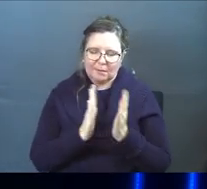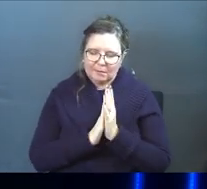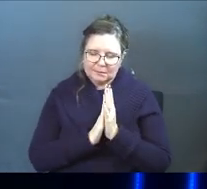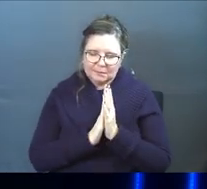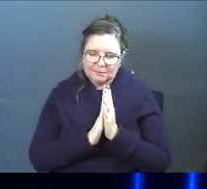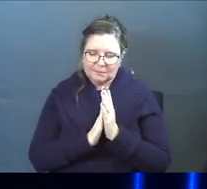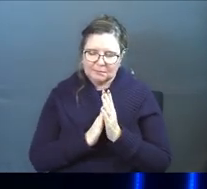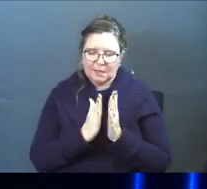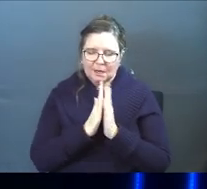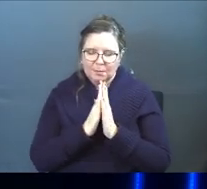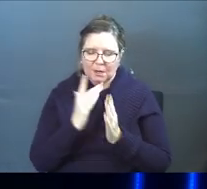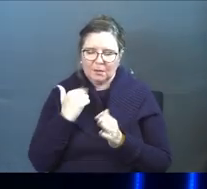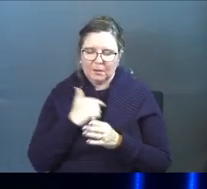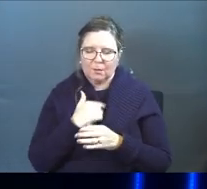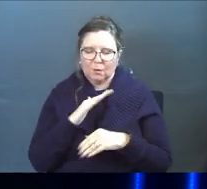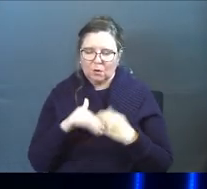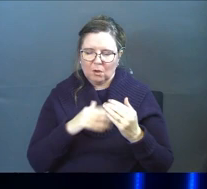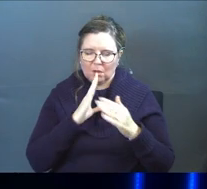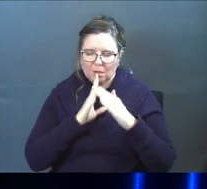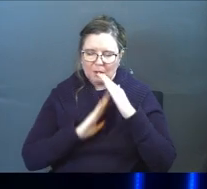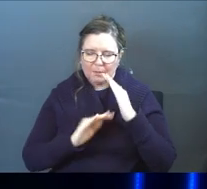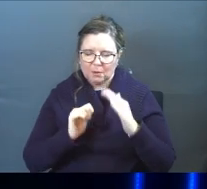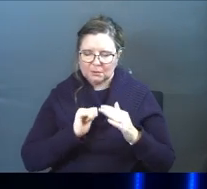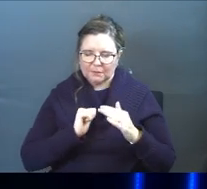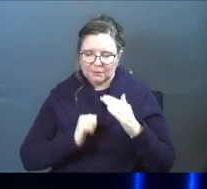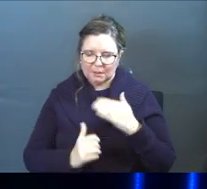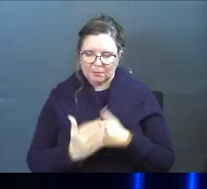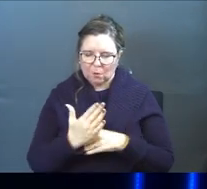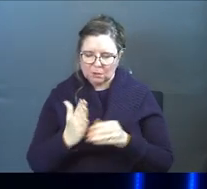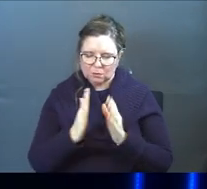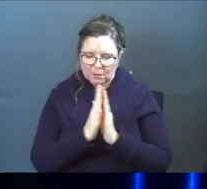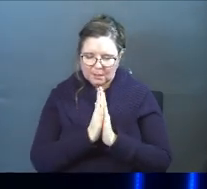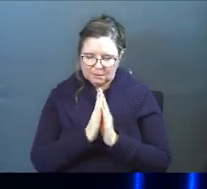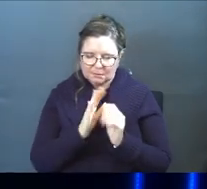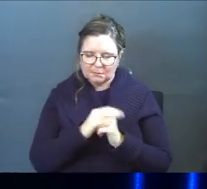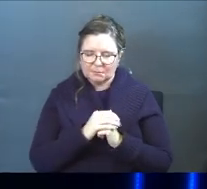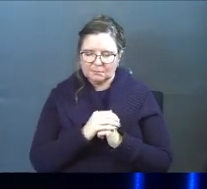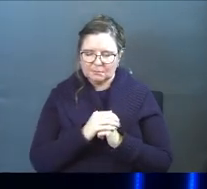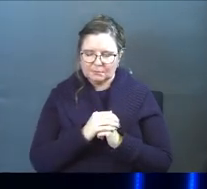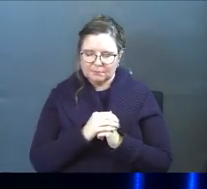asking. I pray that we would all humble ourselves this morning to ask.